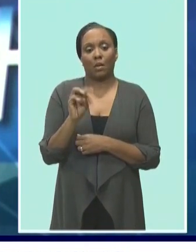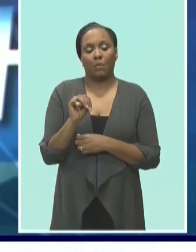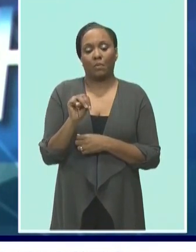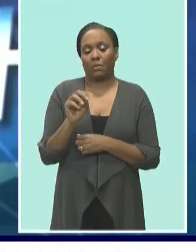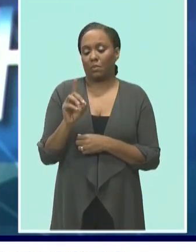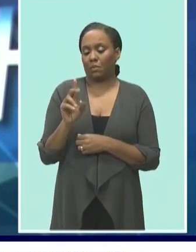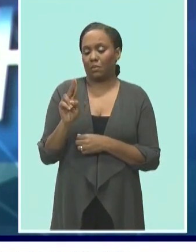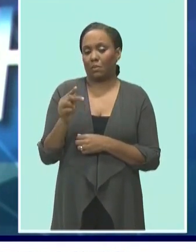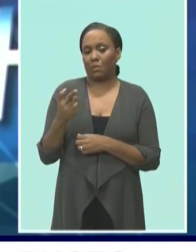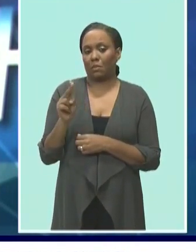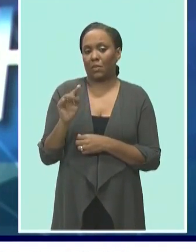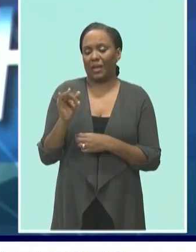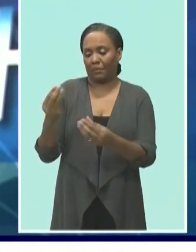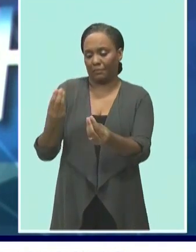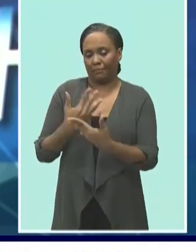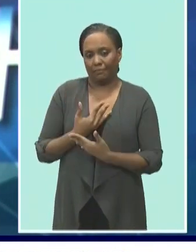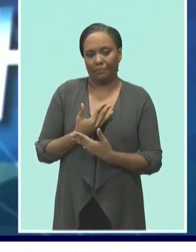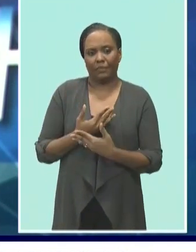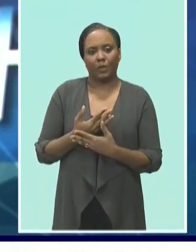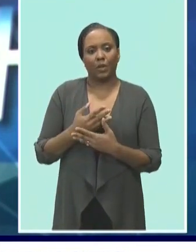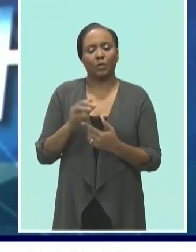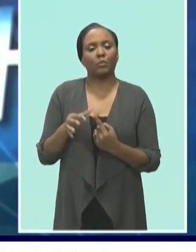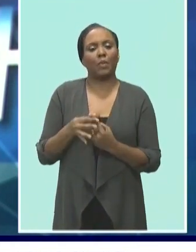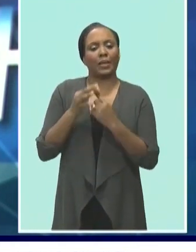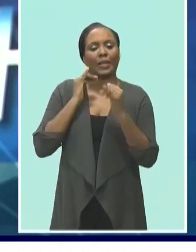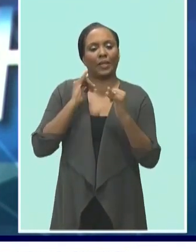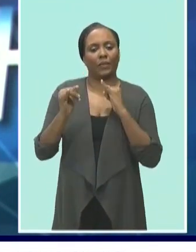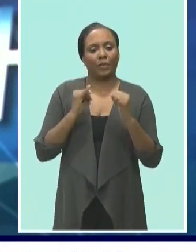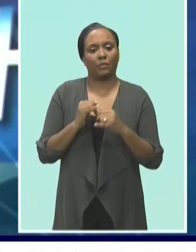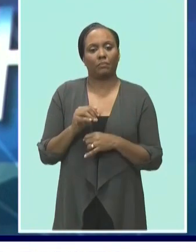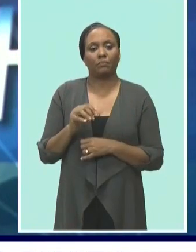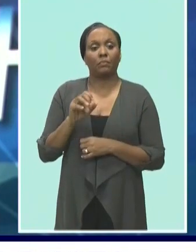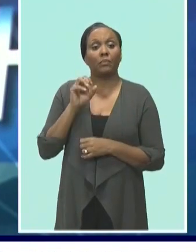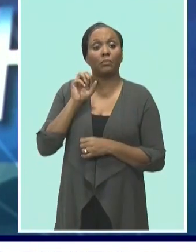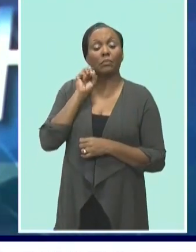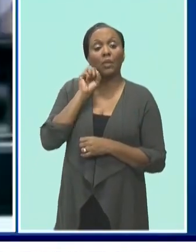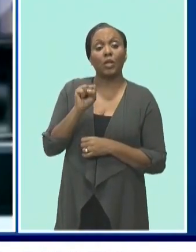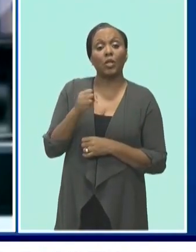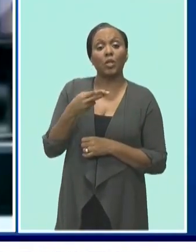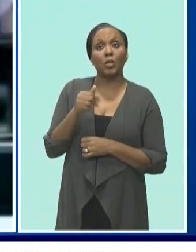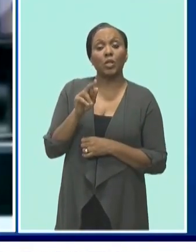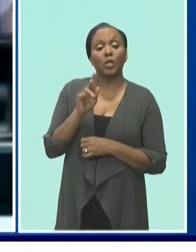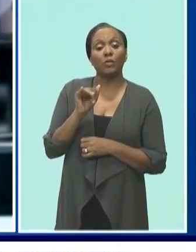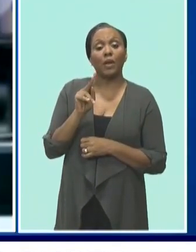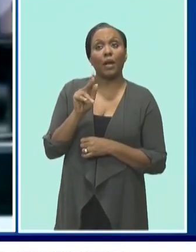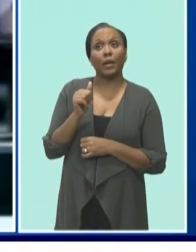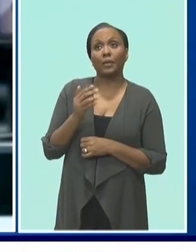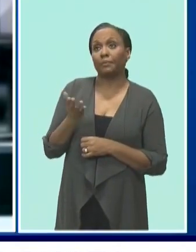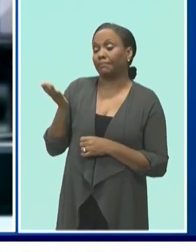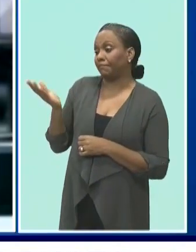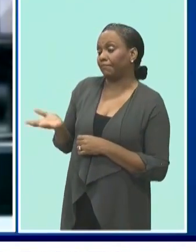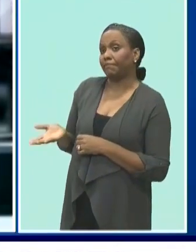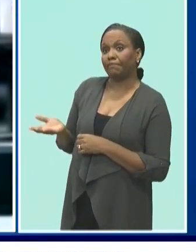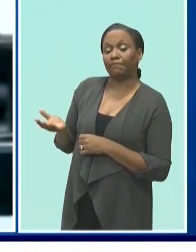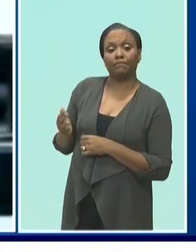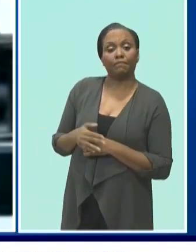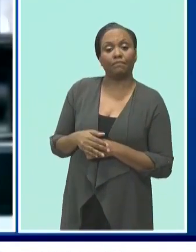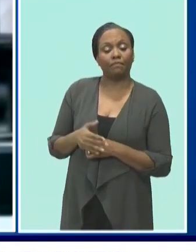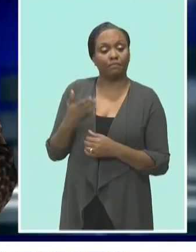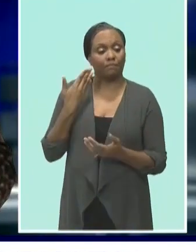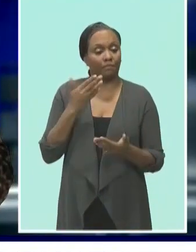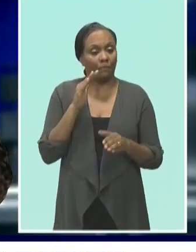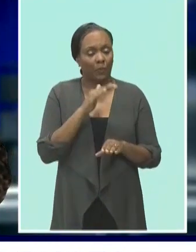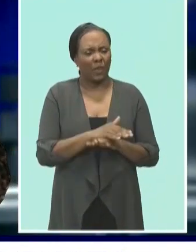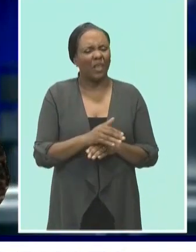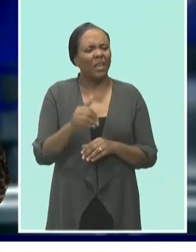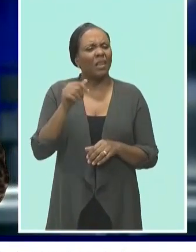ministry's headquarters earlier today. Our Sharika Griffith joins us live now. Sharika, good evening. Tell us all about it. Good evening to you, Shane. Now, you might